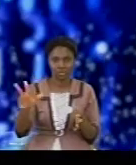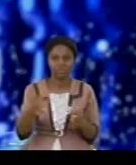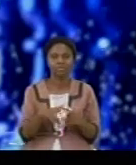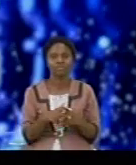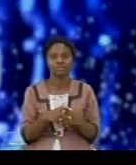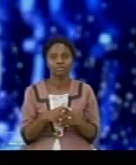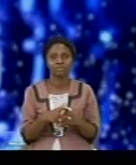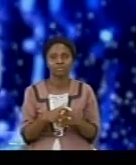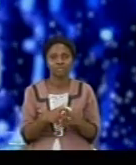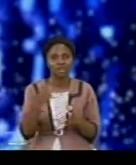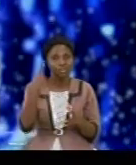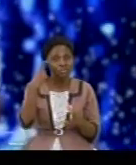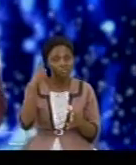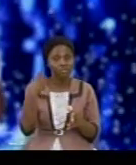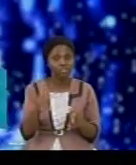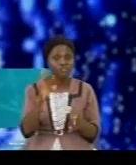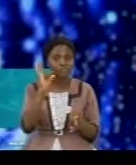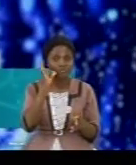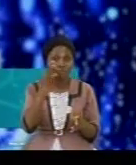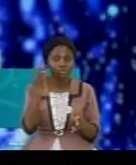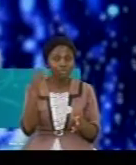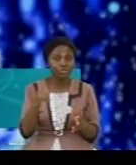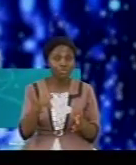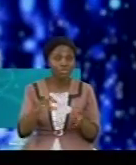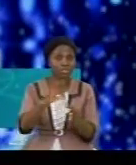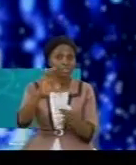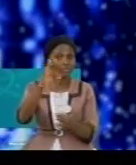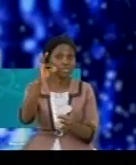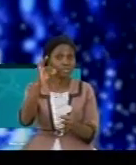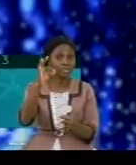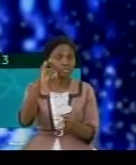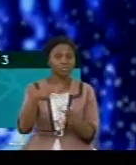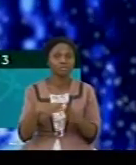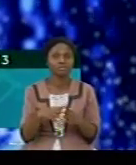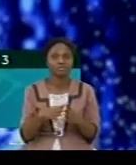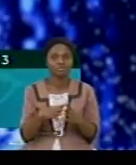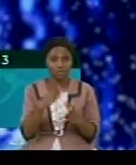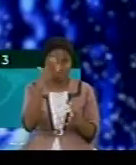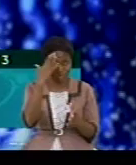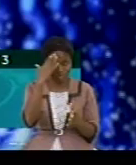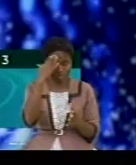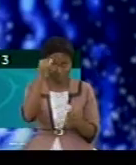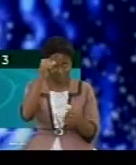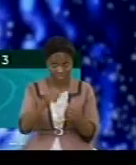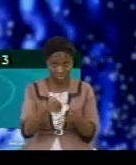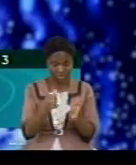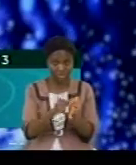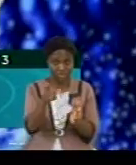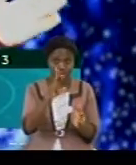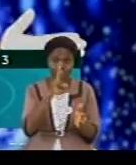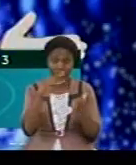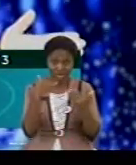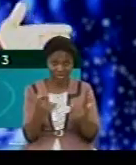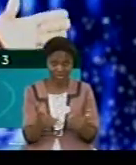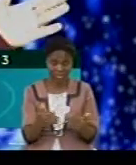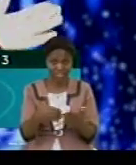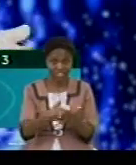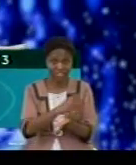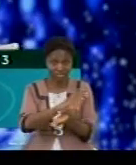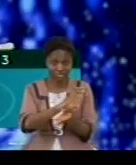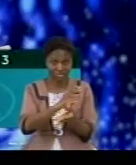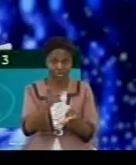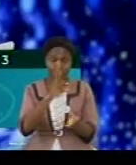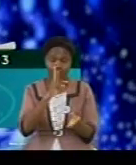23. But the fruit of the Spirit. Remember, you are now spiritual. When you are born again, you become spiritual. Before being born again, you